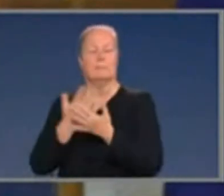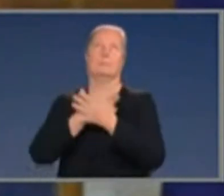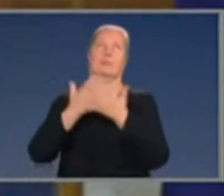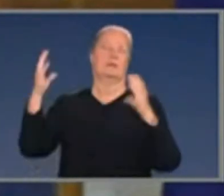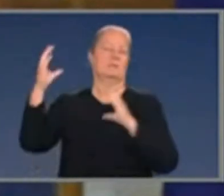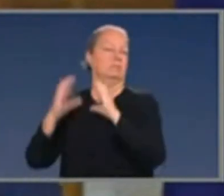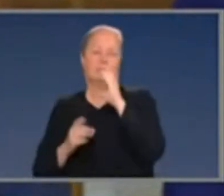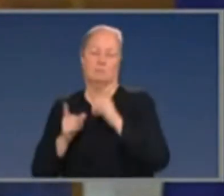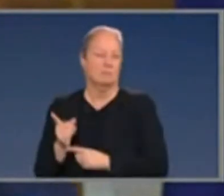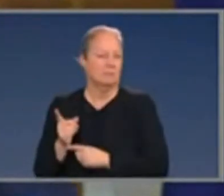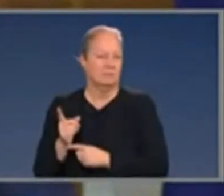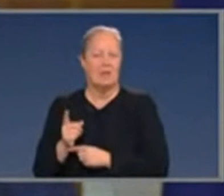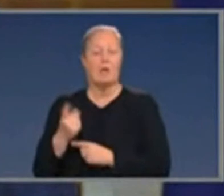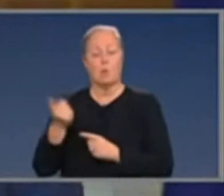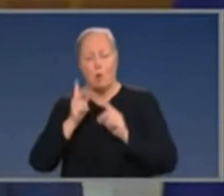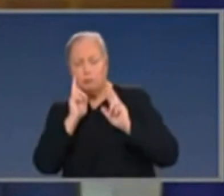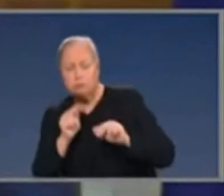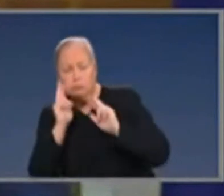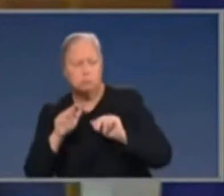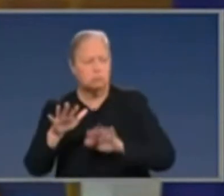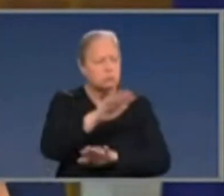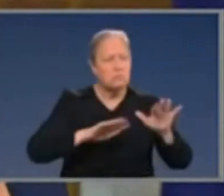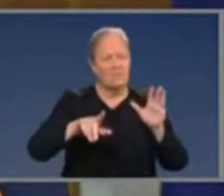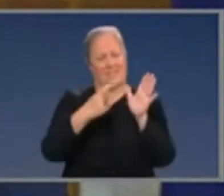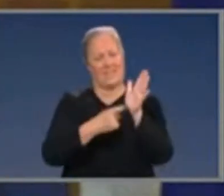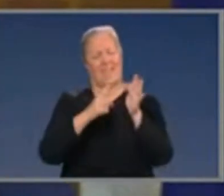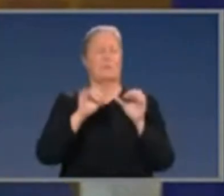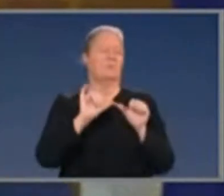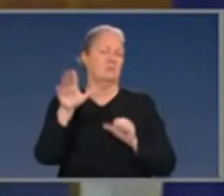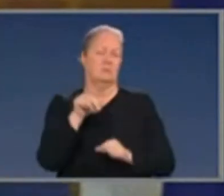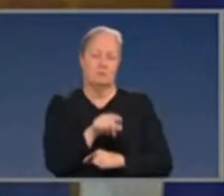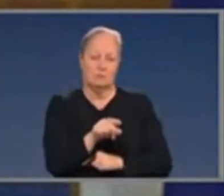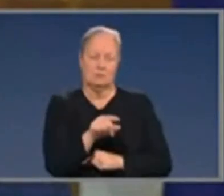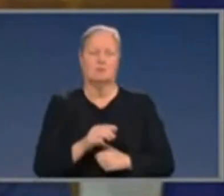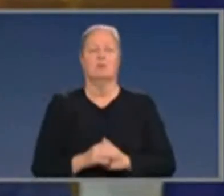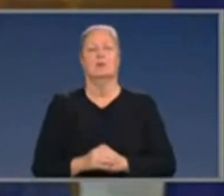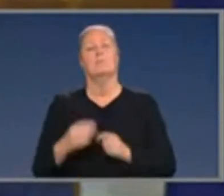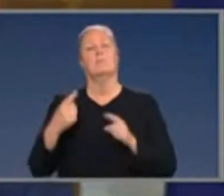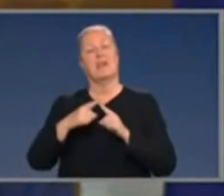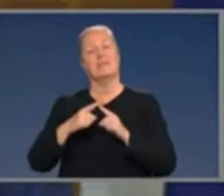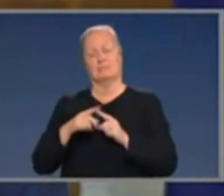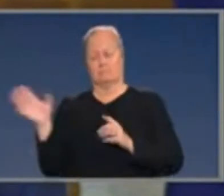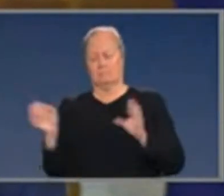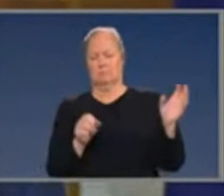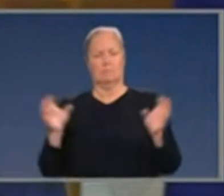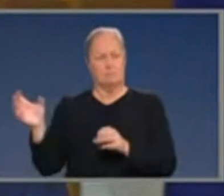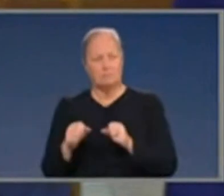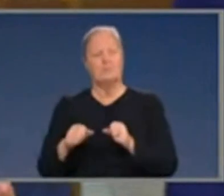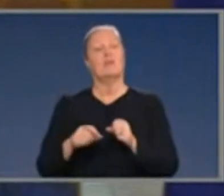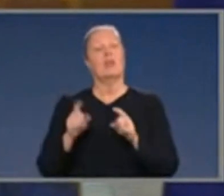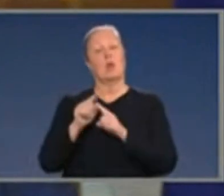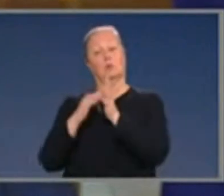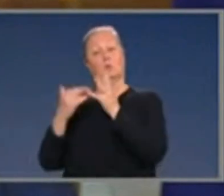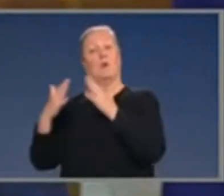control was strong. One of the lessons at Newmarch was bringing in very good infection control experts, which New South Wales Health